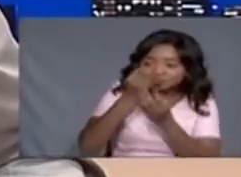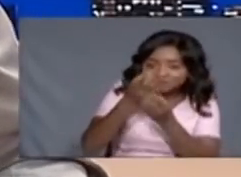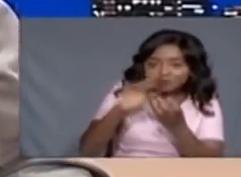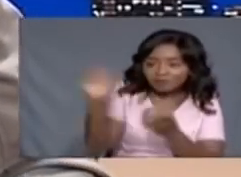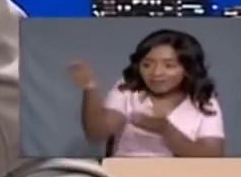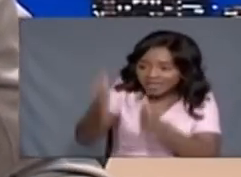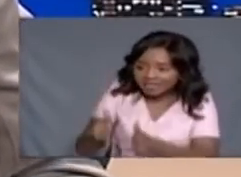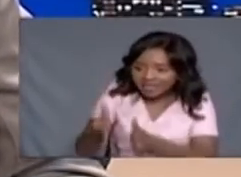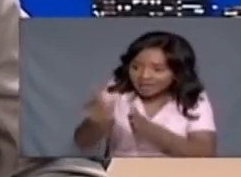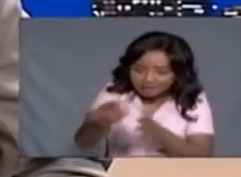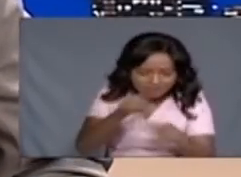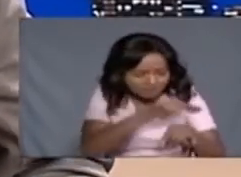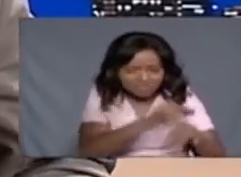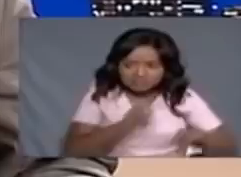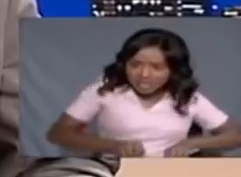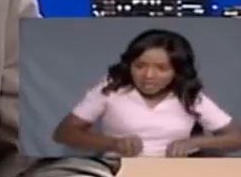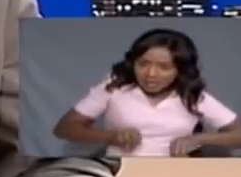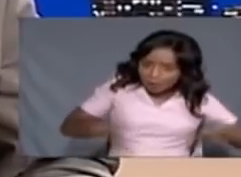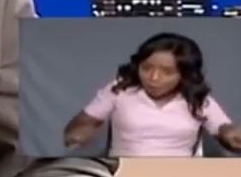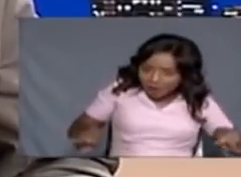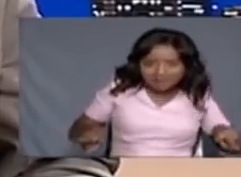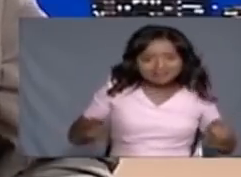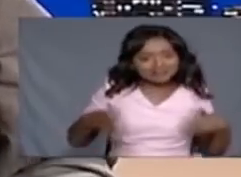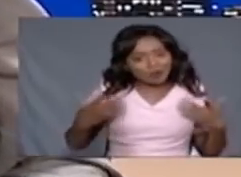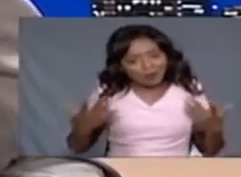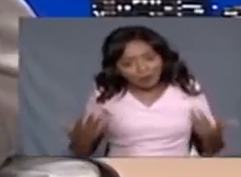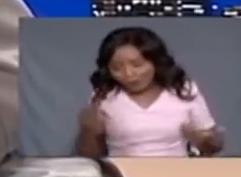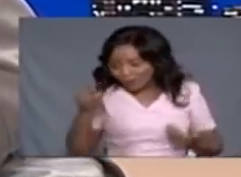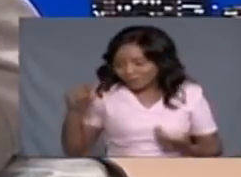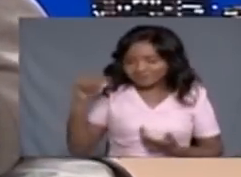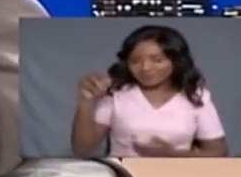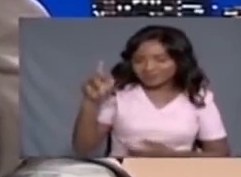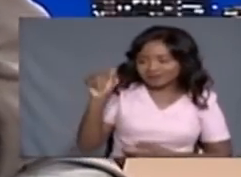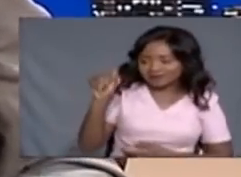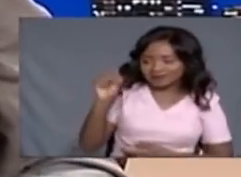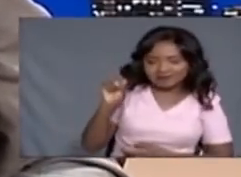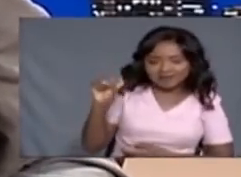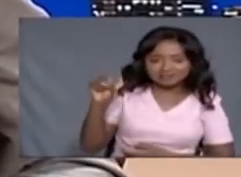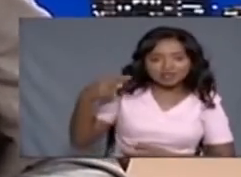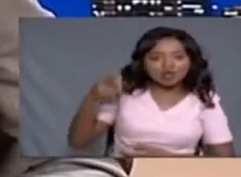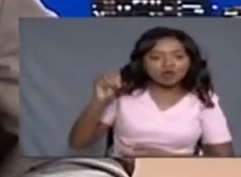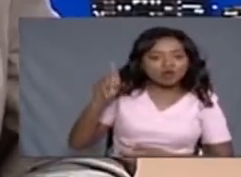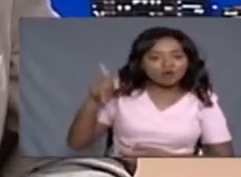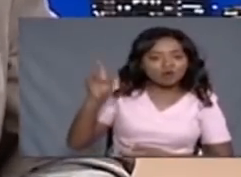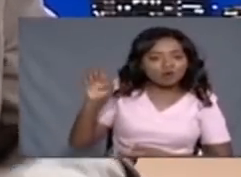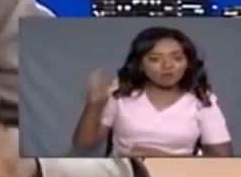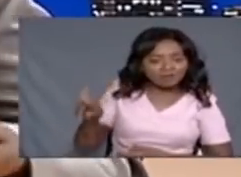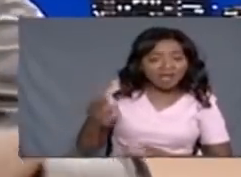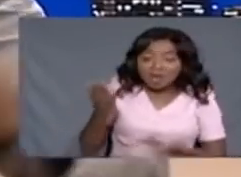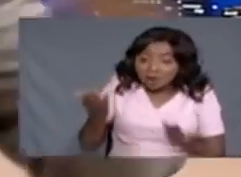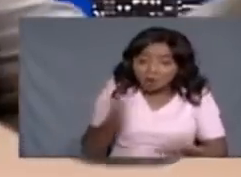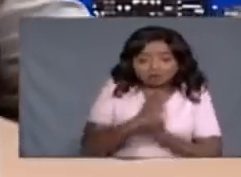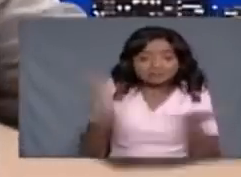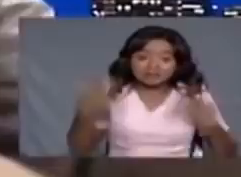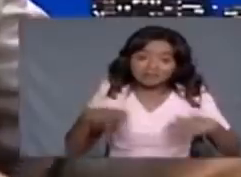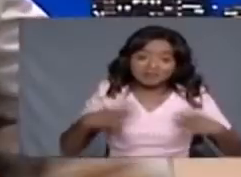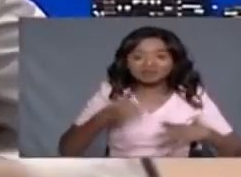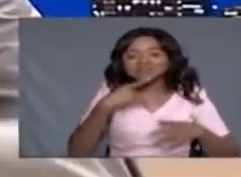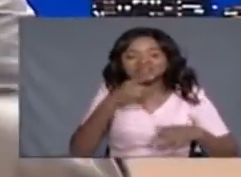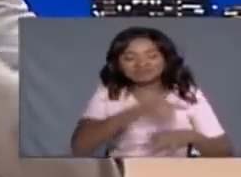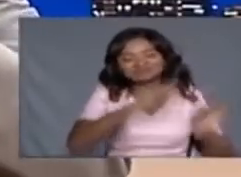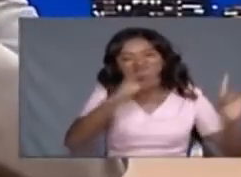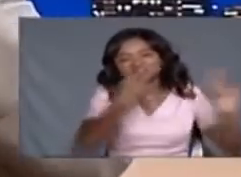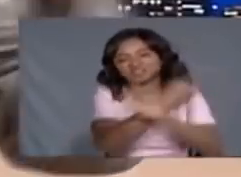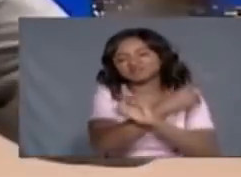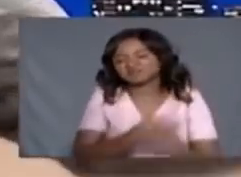locust, whether it is grasshopper, or even some pictures you can, some Kenyans will tell you these are taken from another